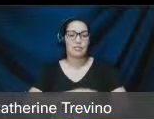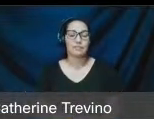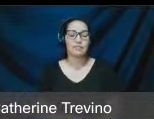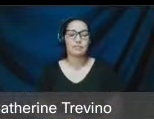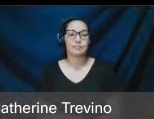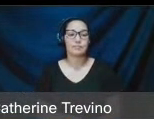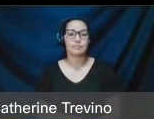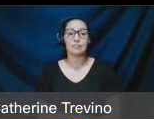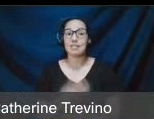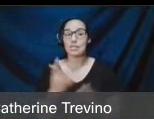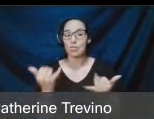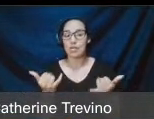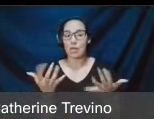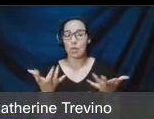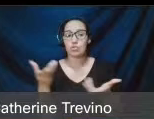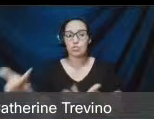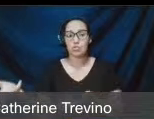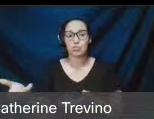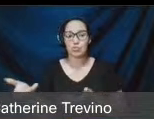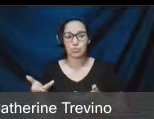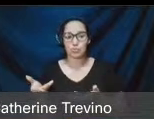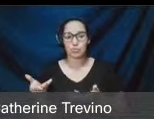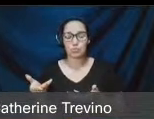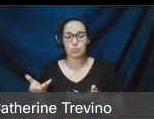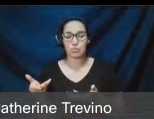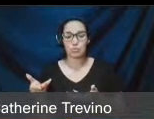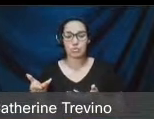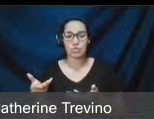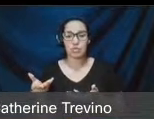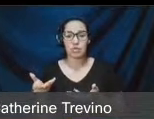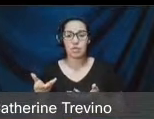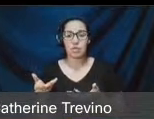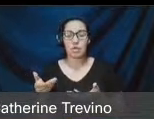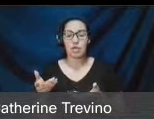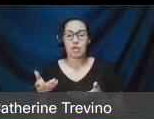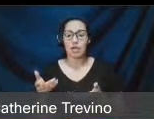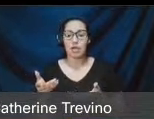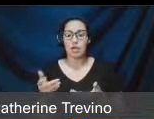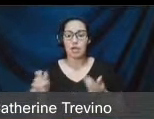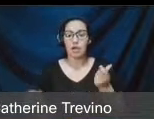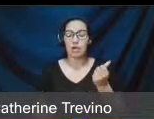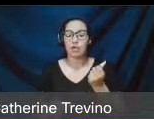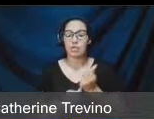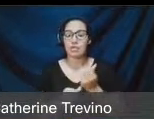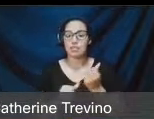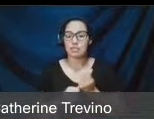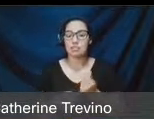at this time, I'd like to introduce Ingrid Munsterman, our Assistant Superintendent of Human Resources.